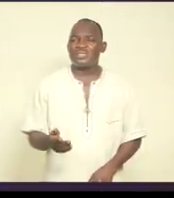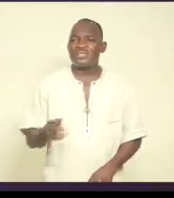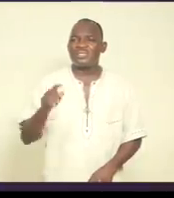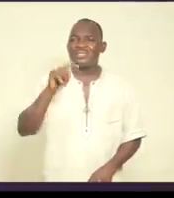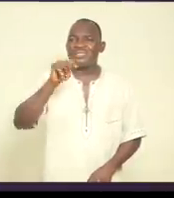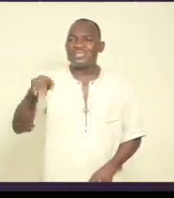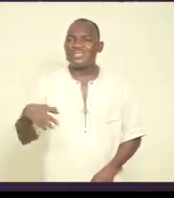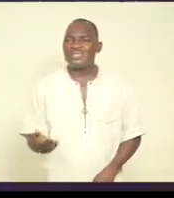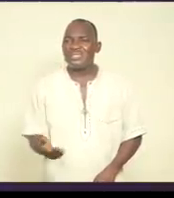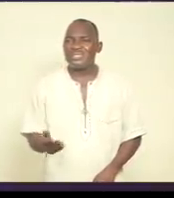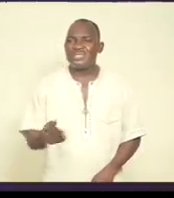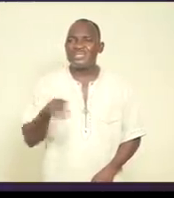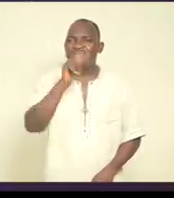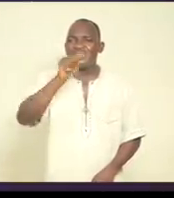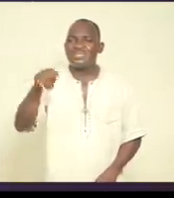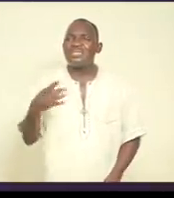Titi.